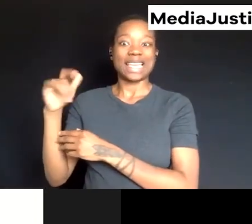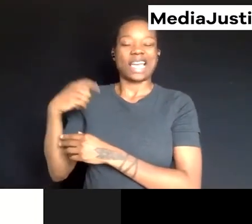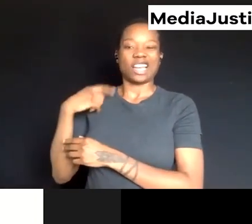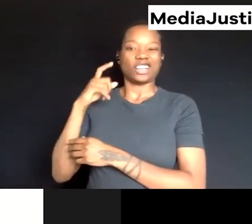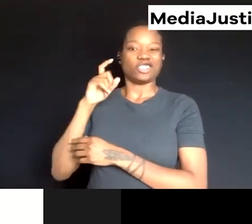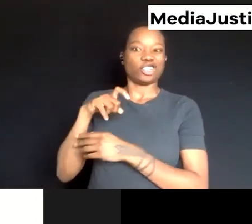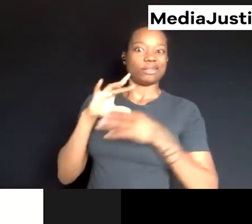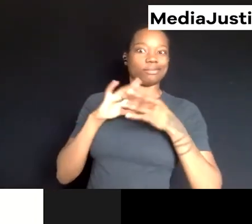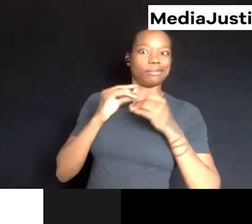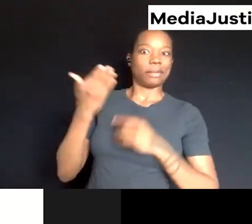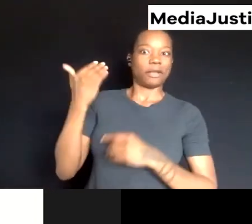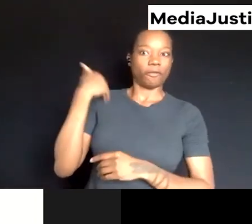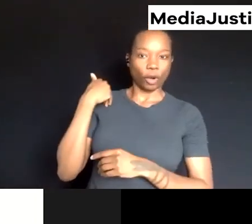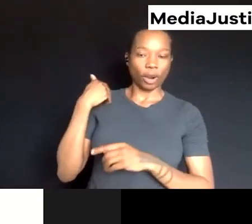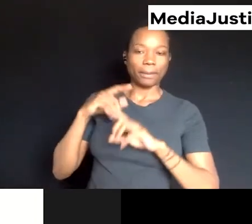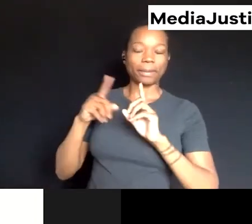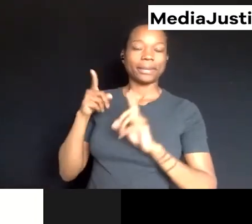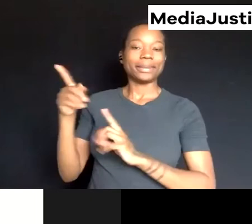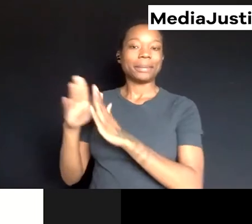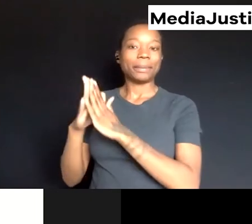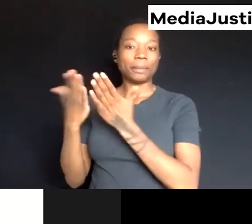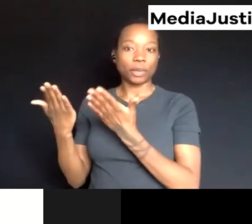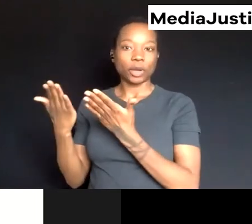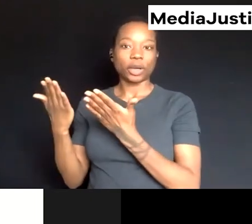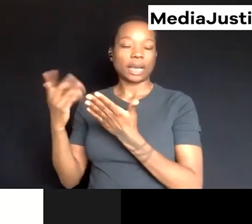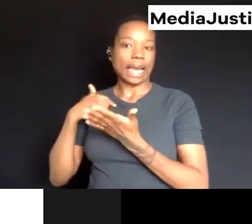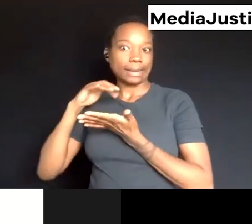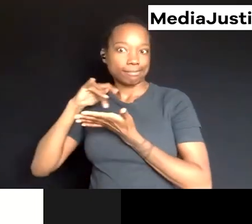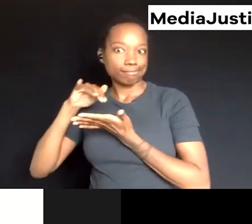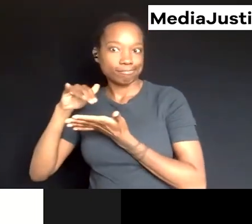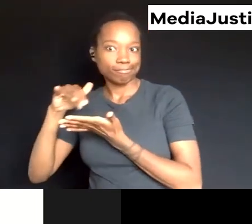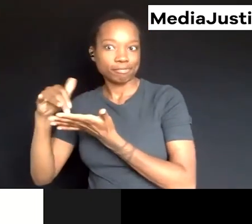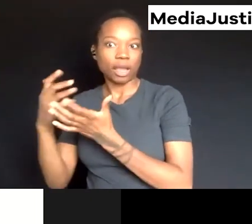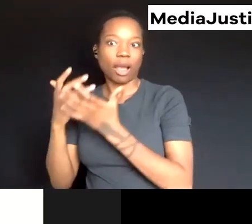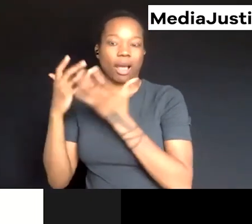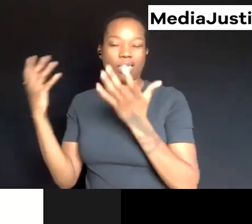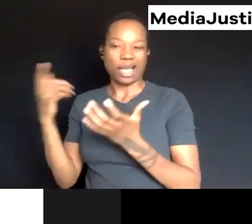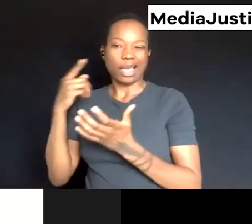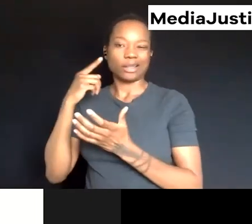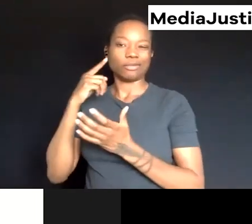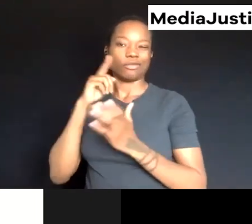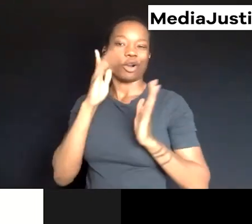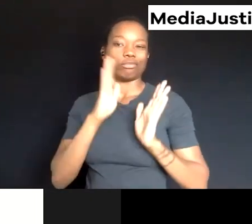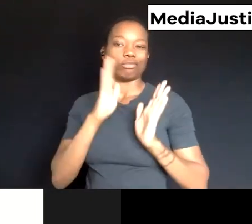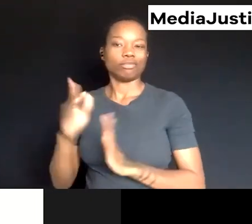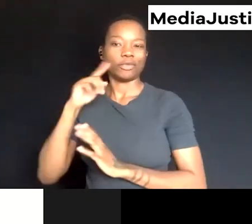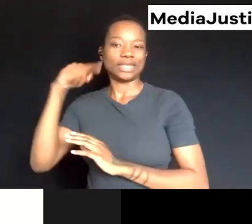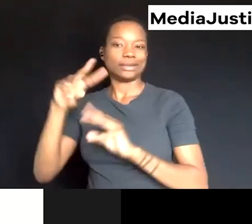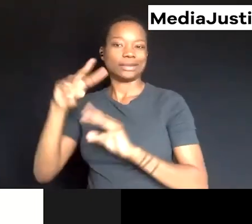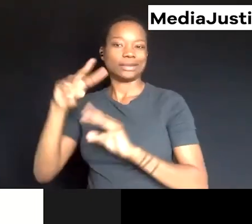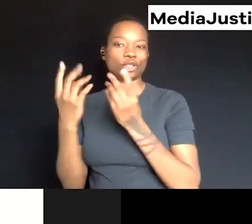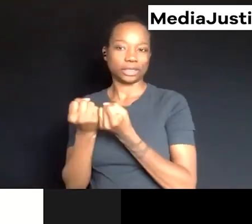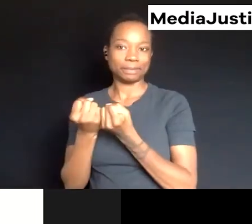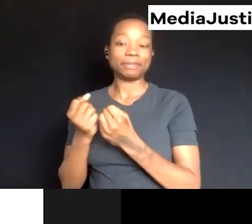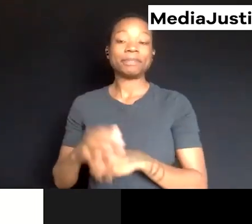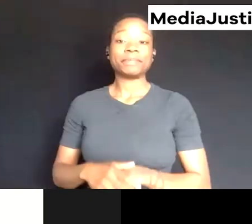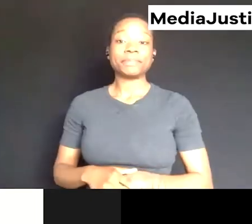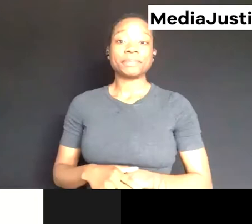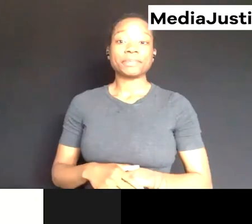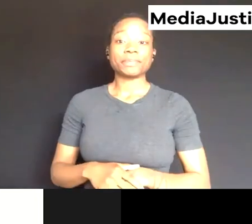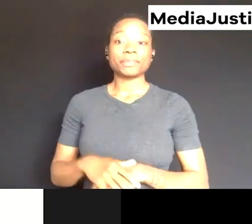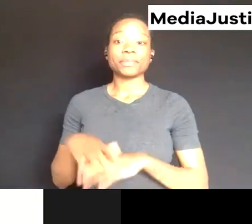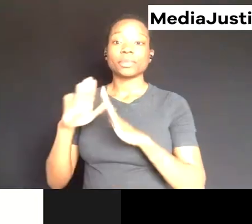know, studying a lot leading up to this workshop. But it was written by this person named